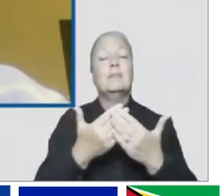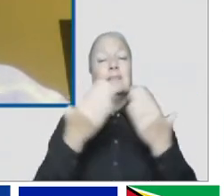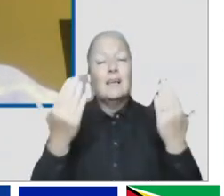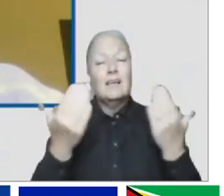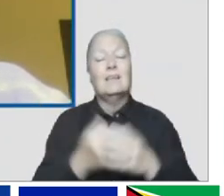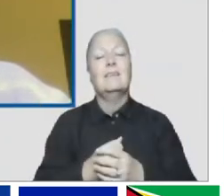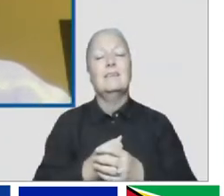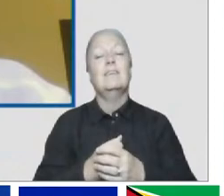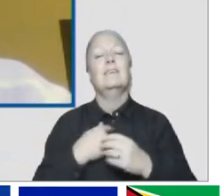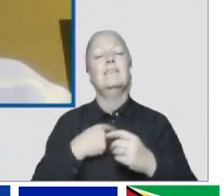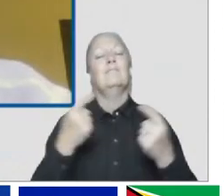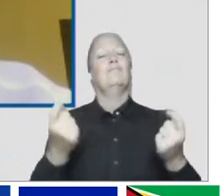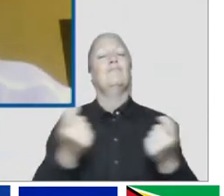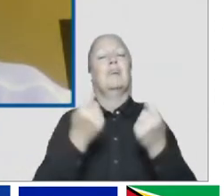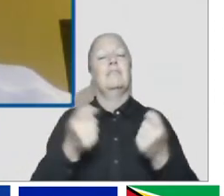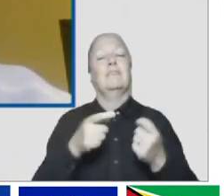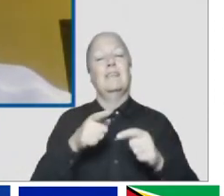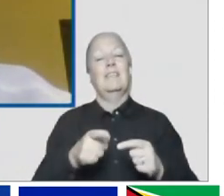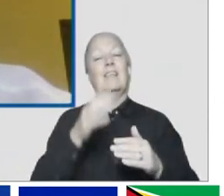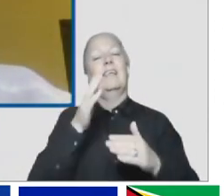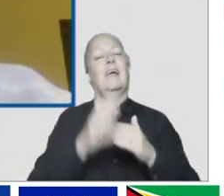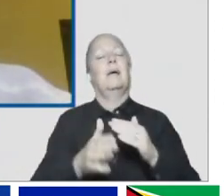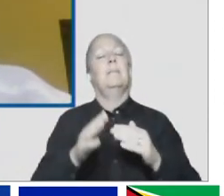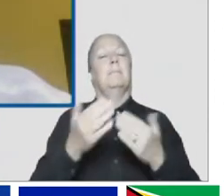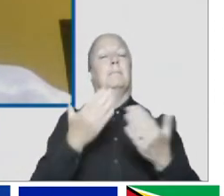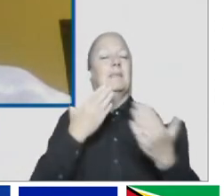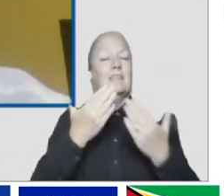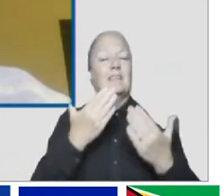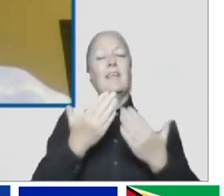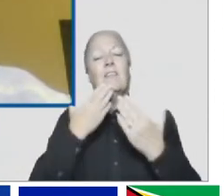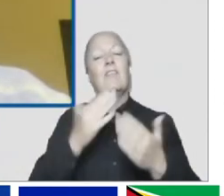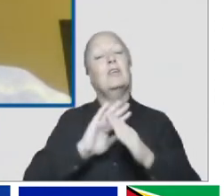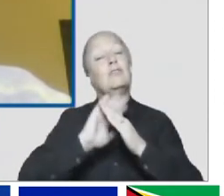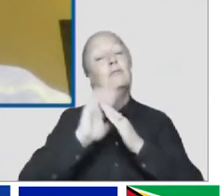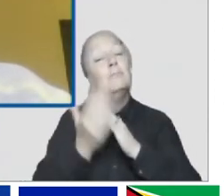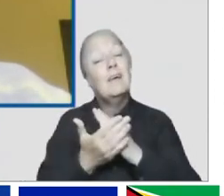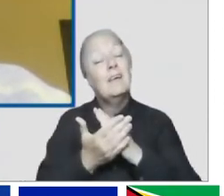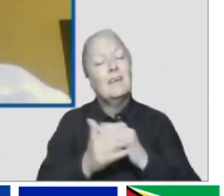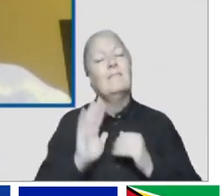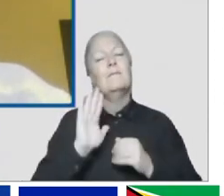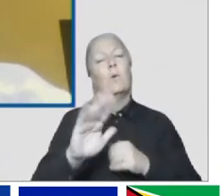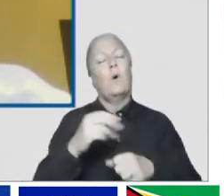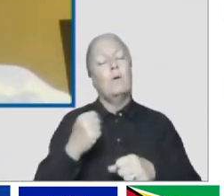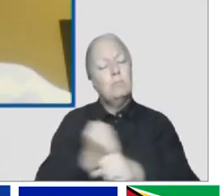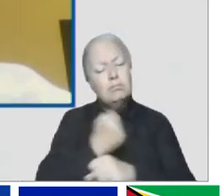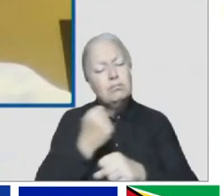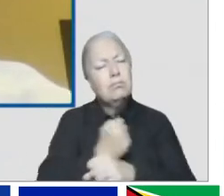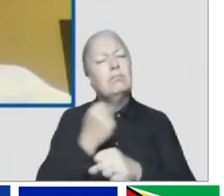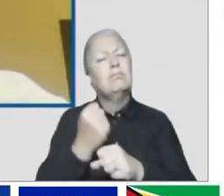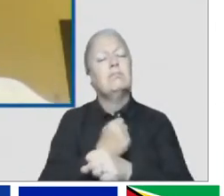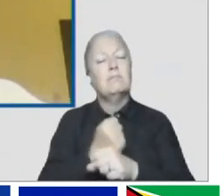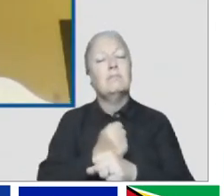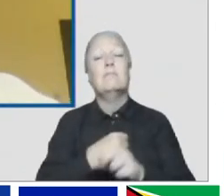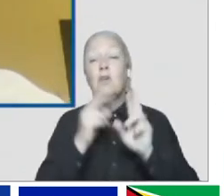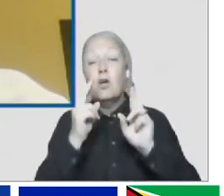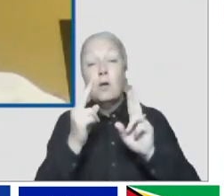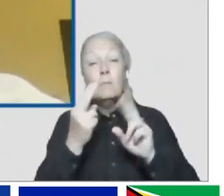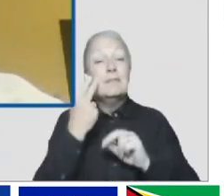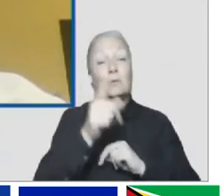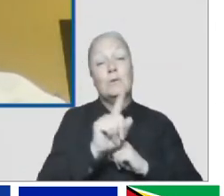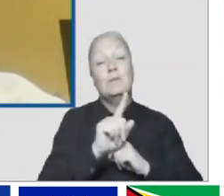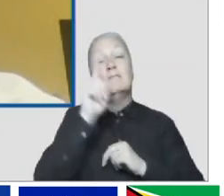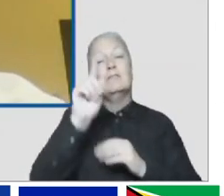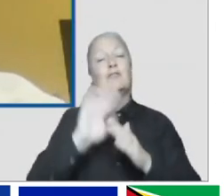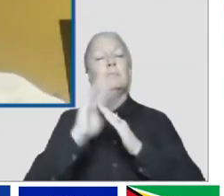meeting today. Thank you to Jamaica for all of the effort put into this. And let's hope to see you in Jamaica the next time. Thank you very much.